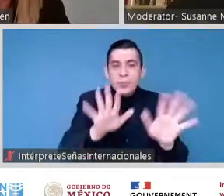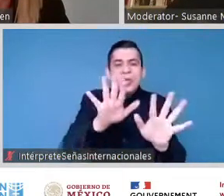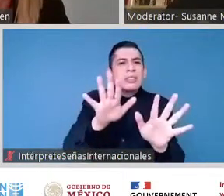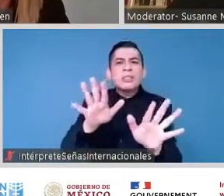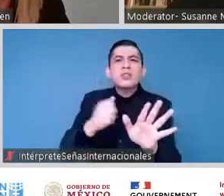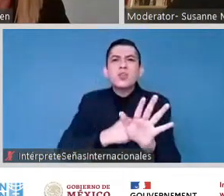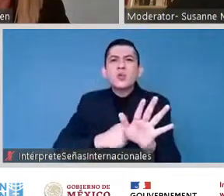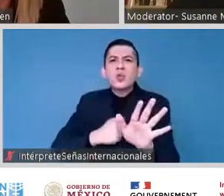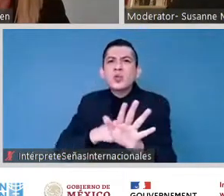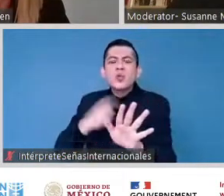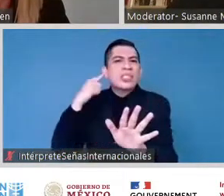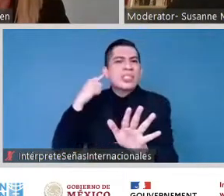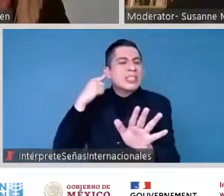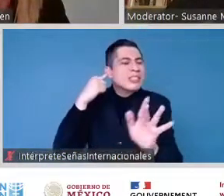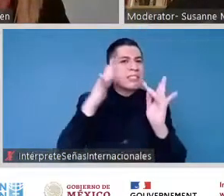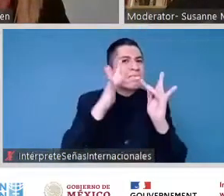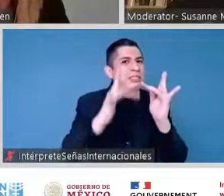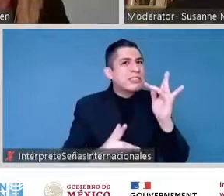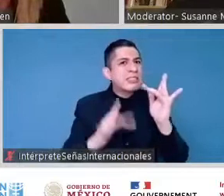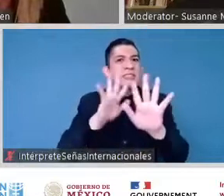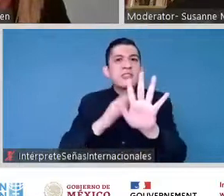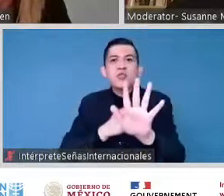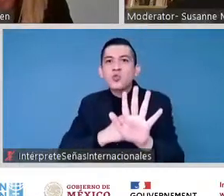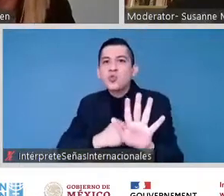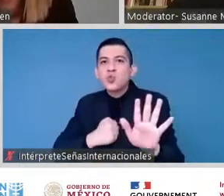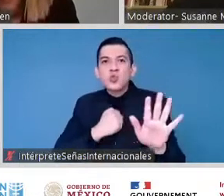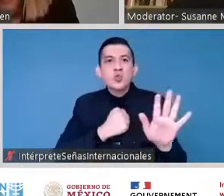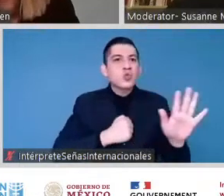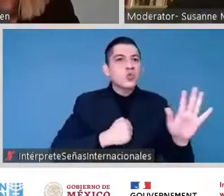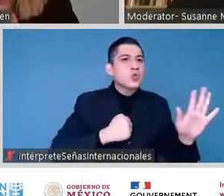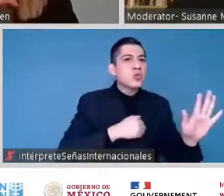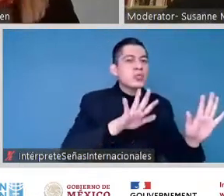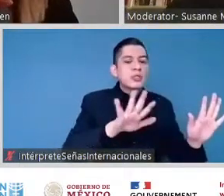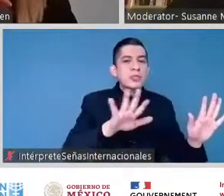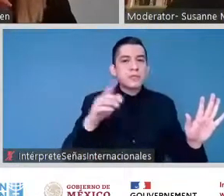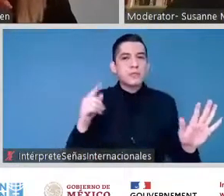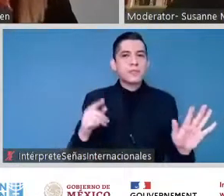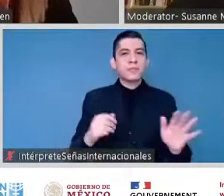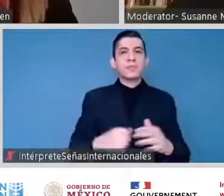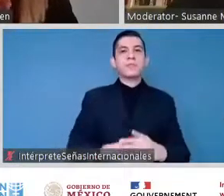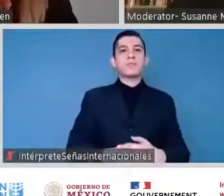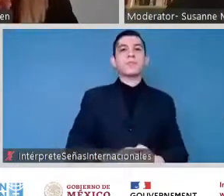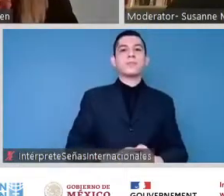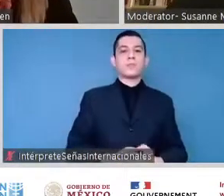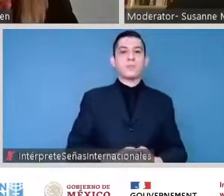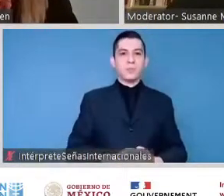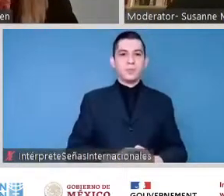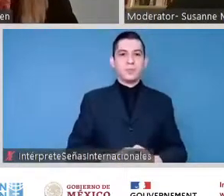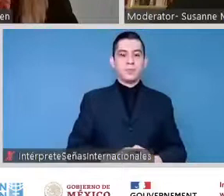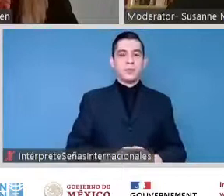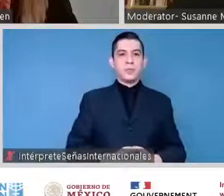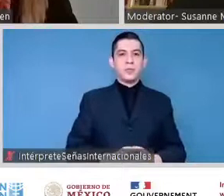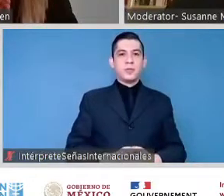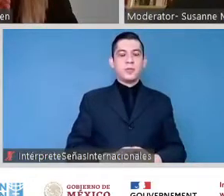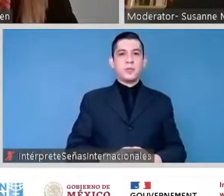action. Given also the interconnectedness between durable global peace and the security of global south in the MENA region,